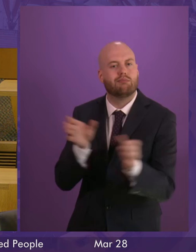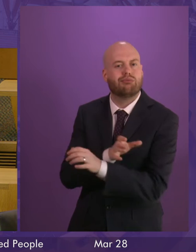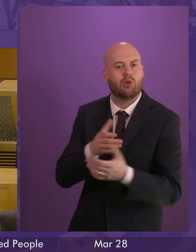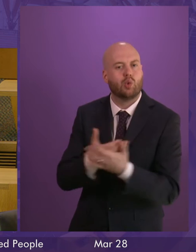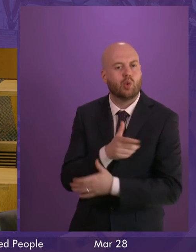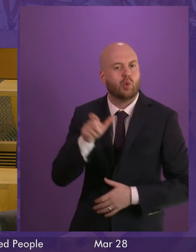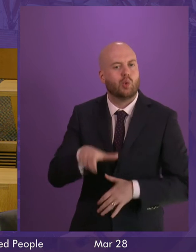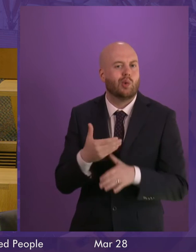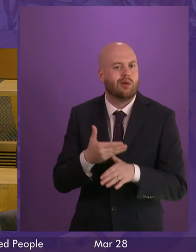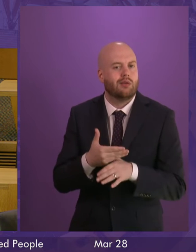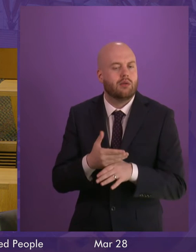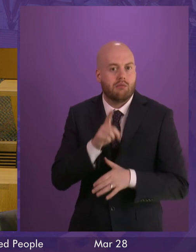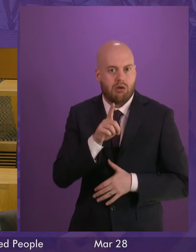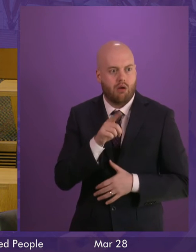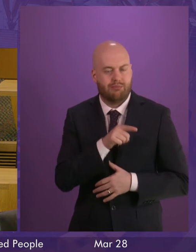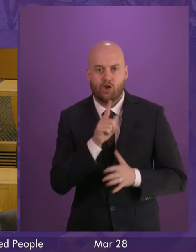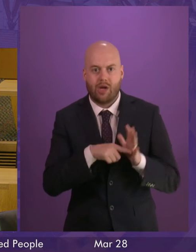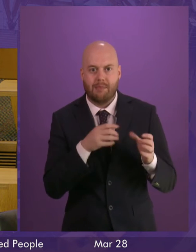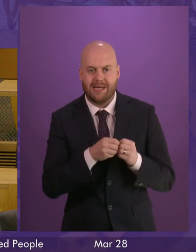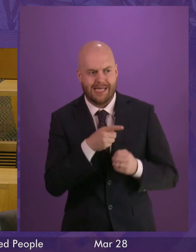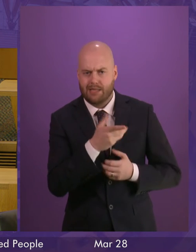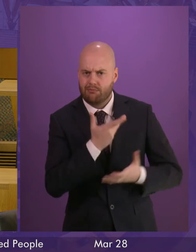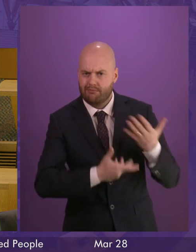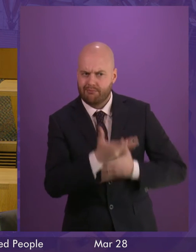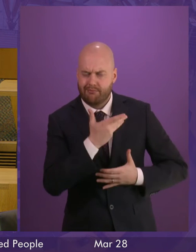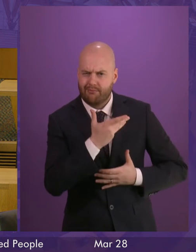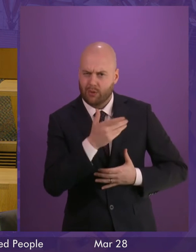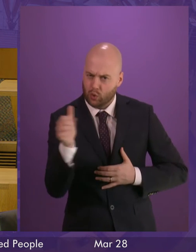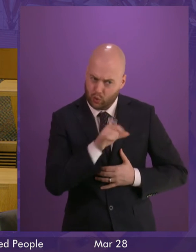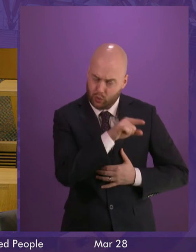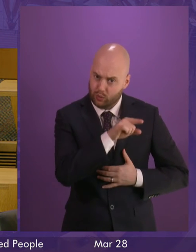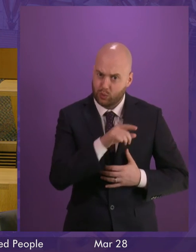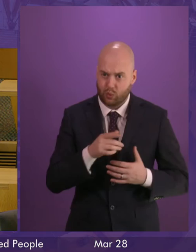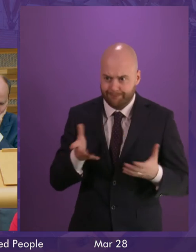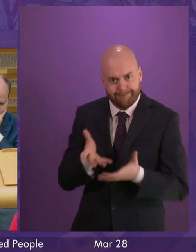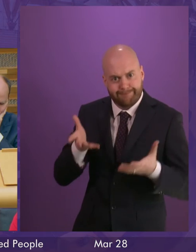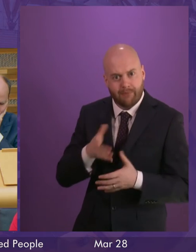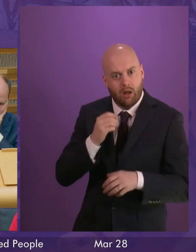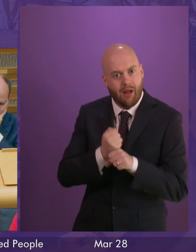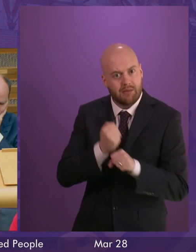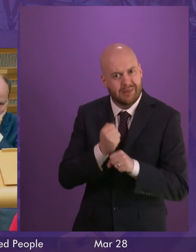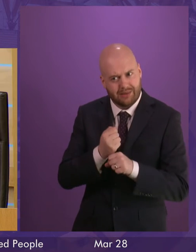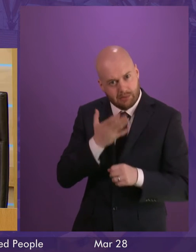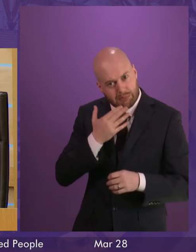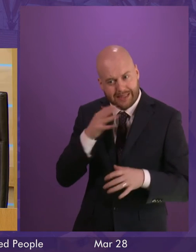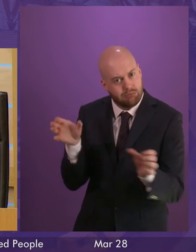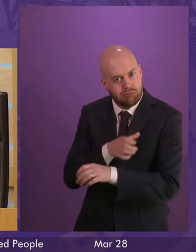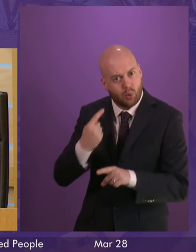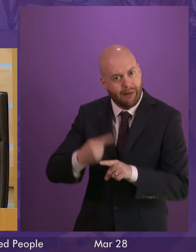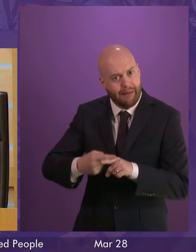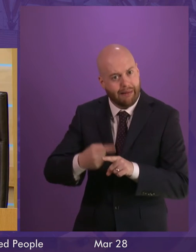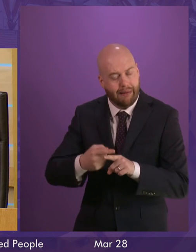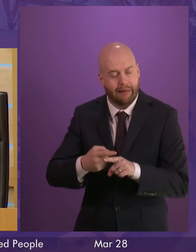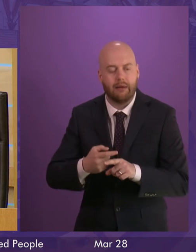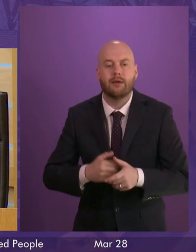that we all agree about the issues he describes, shouldn't he put pressure on his UK Government to move faster than that? Before you respond, Mr Balfour, can I just have some time